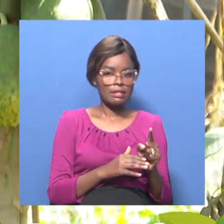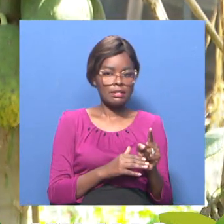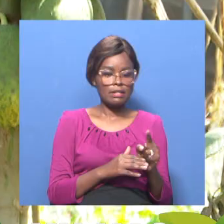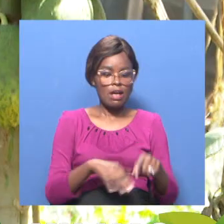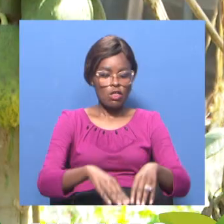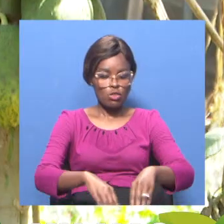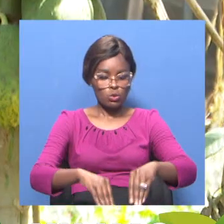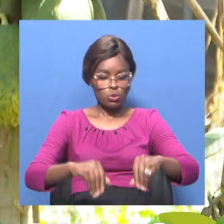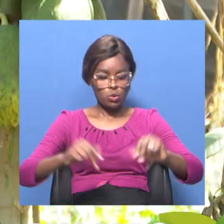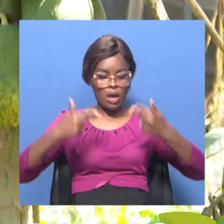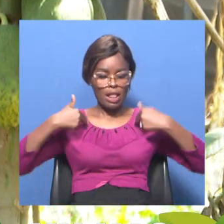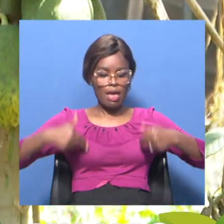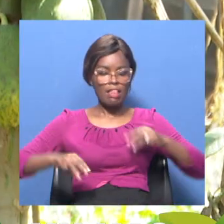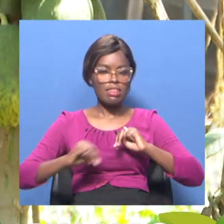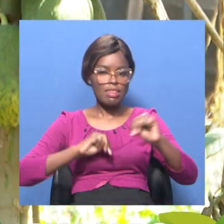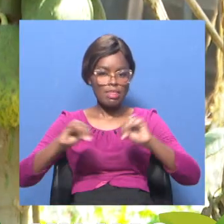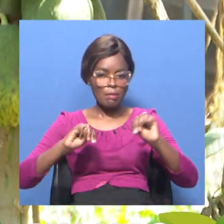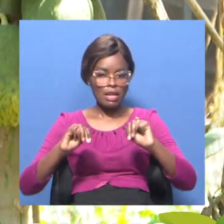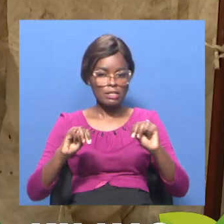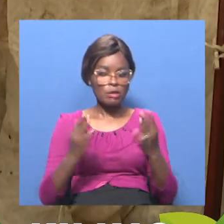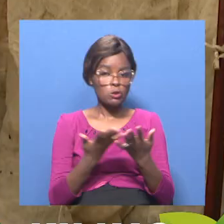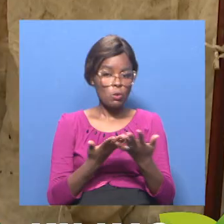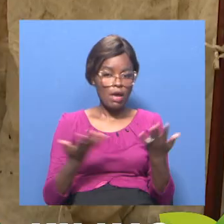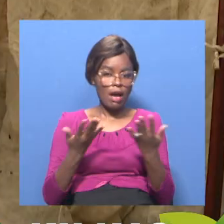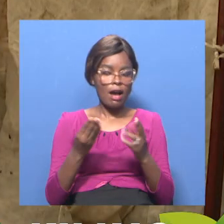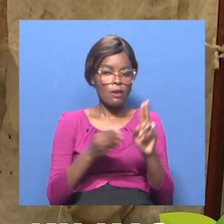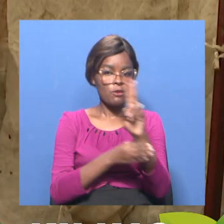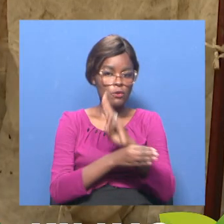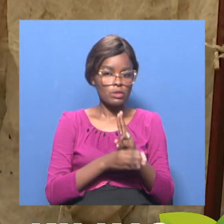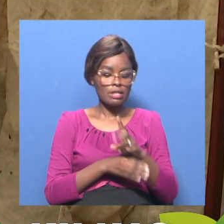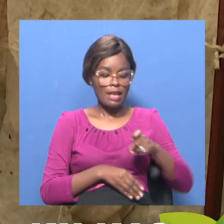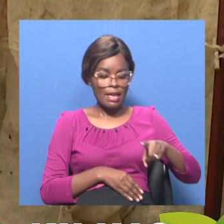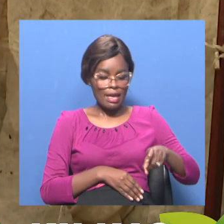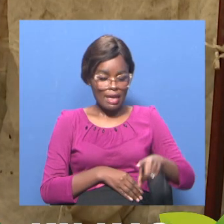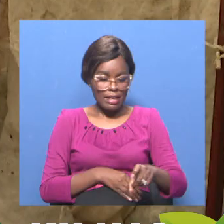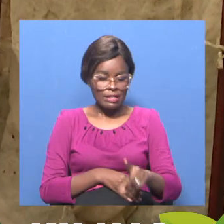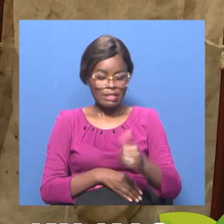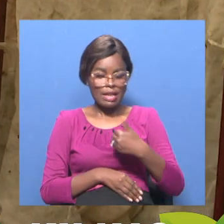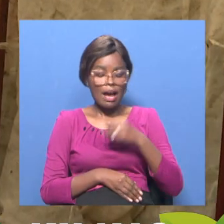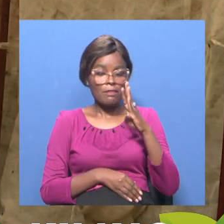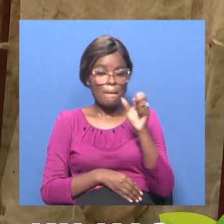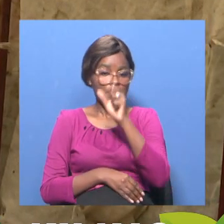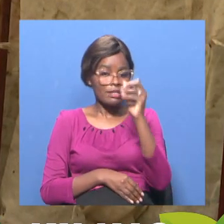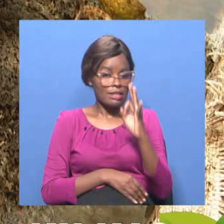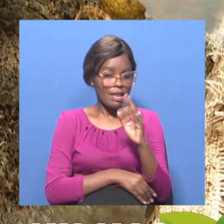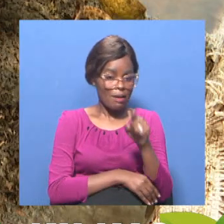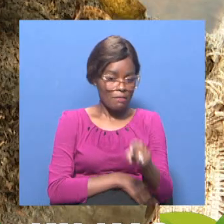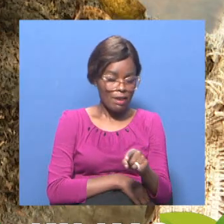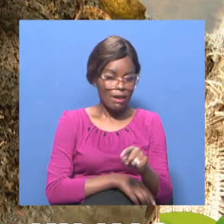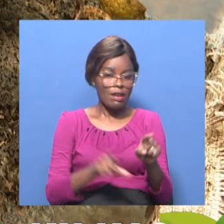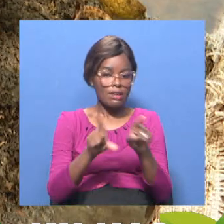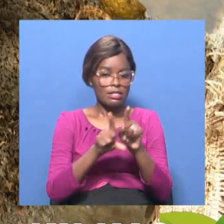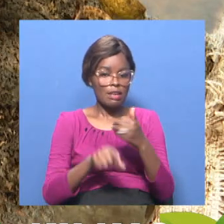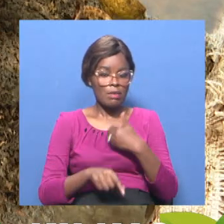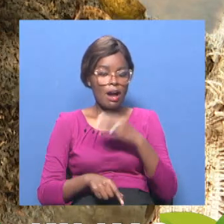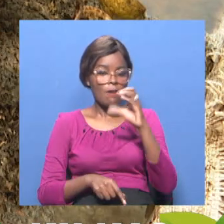with the soil health management, whereby I do use insect frass because we keep the black soldier flies. I also